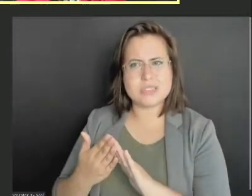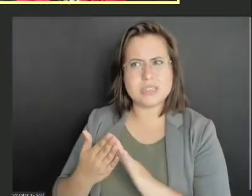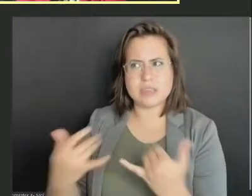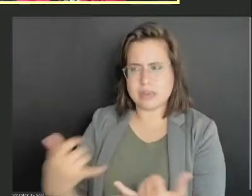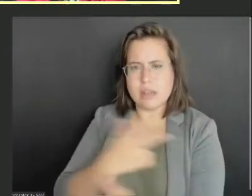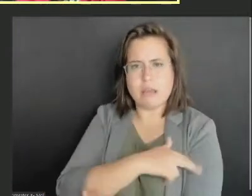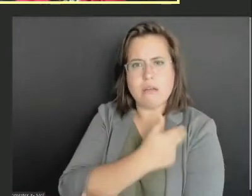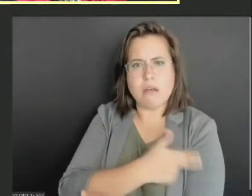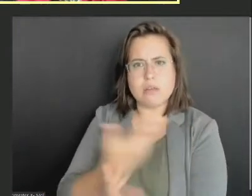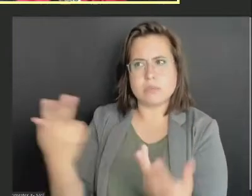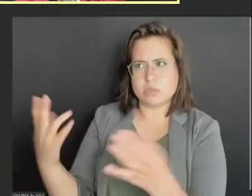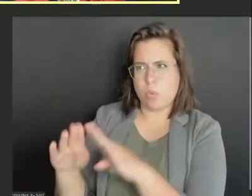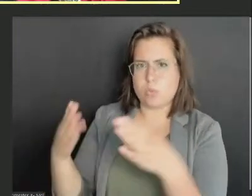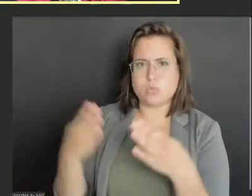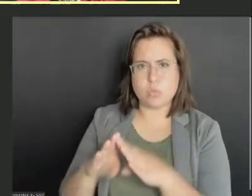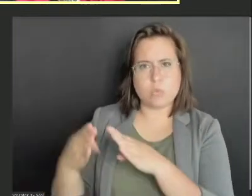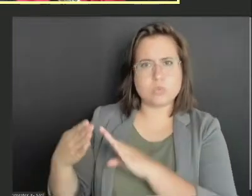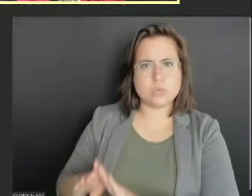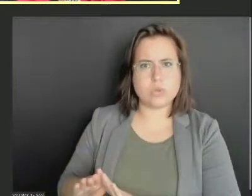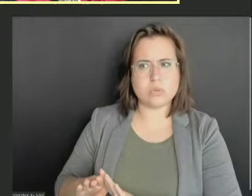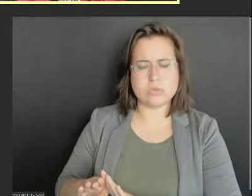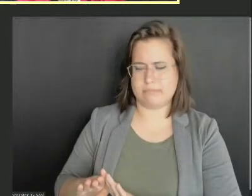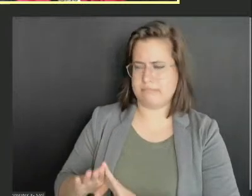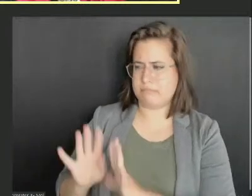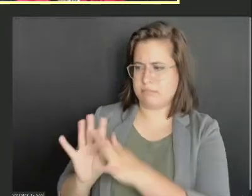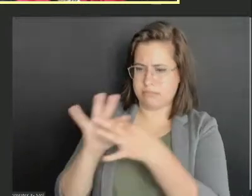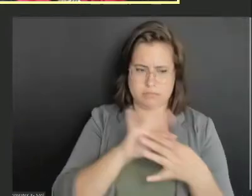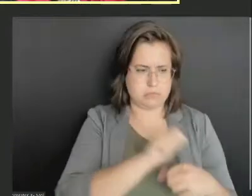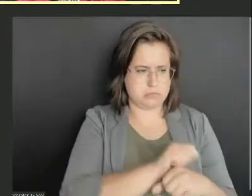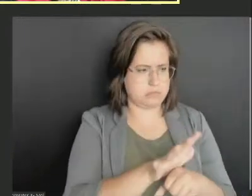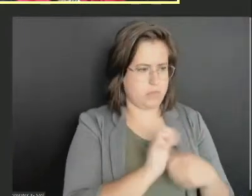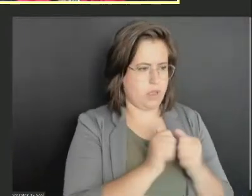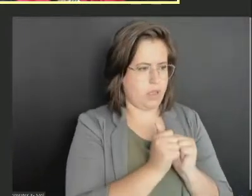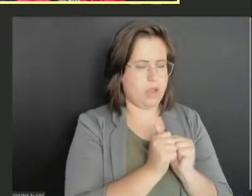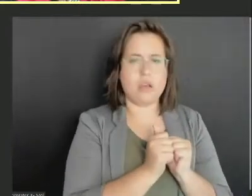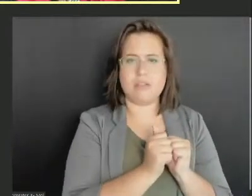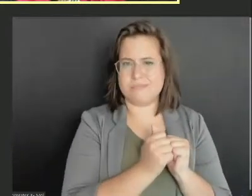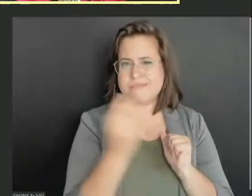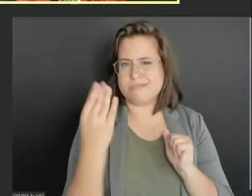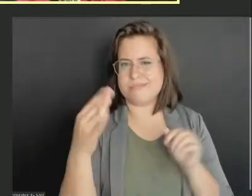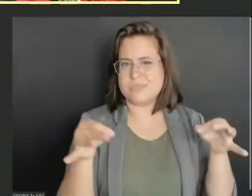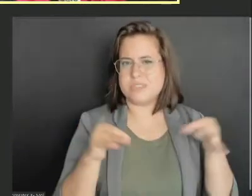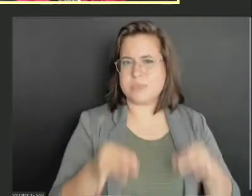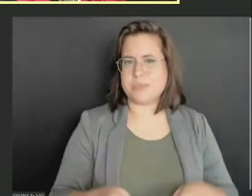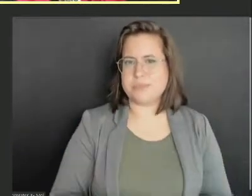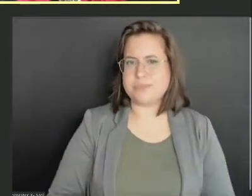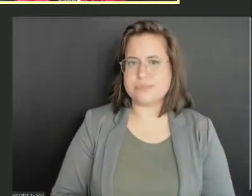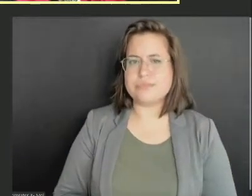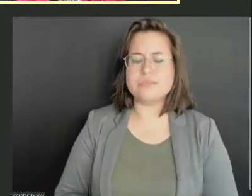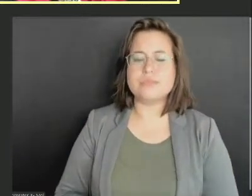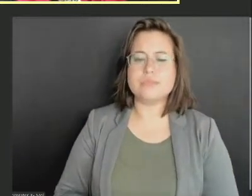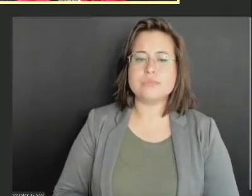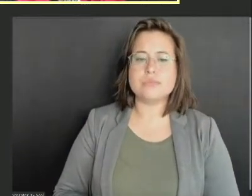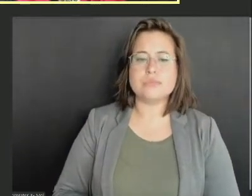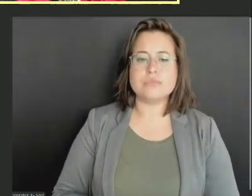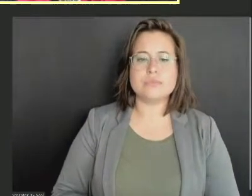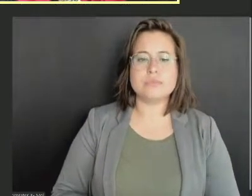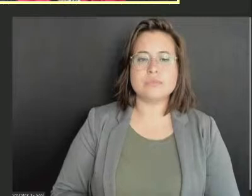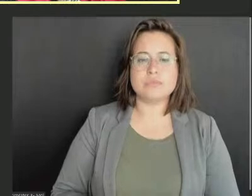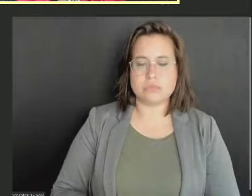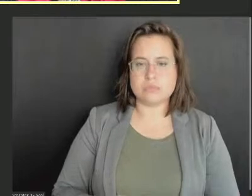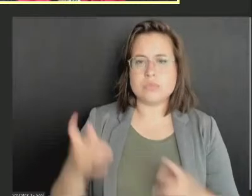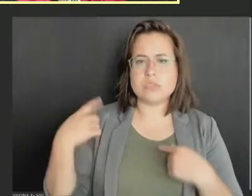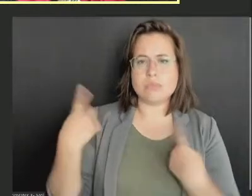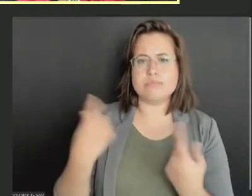so you ask, well, where does this tie into the pandemic? Well, I'll tell you where it ties into. So we've done this practice. Our